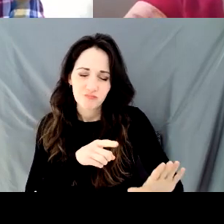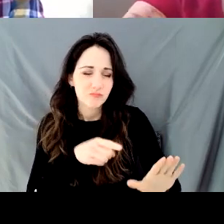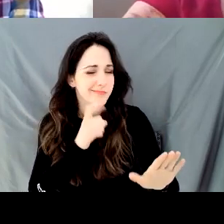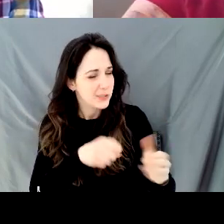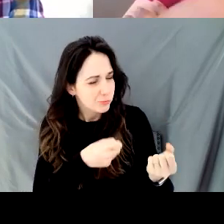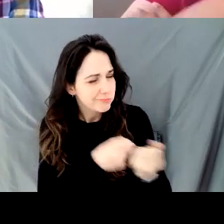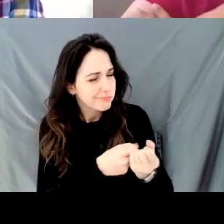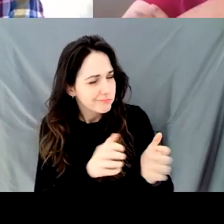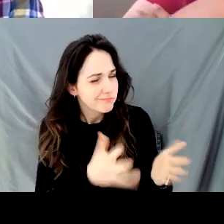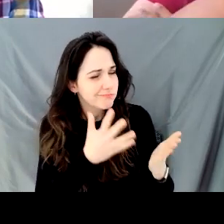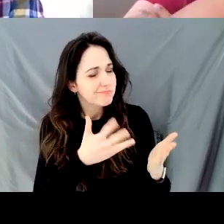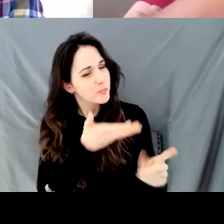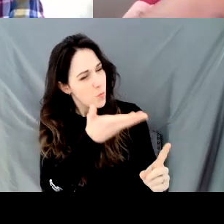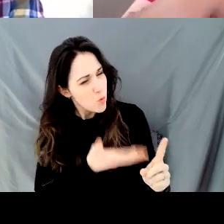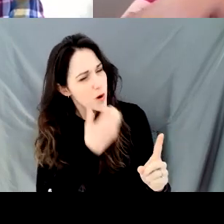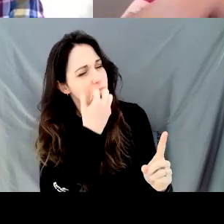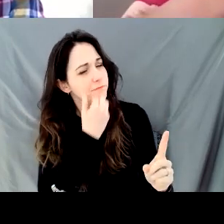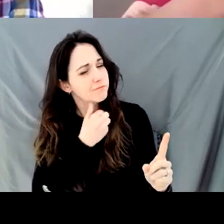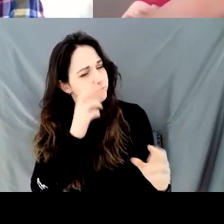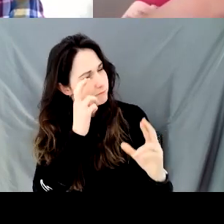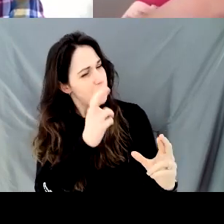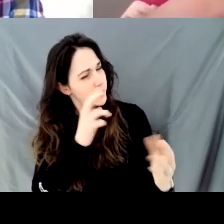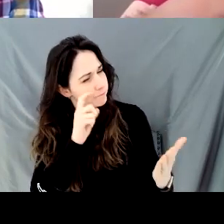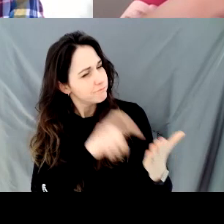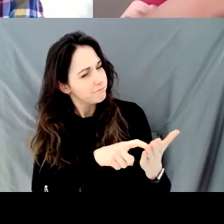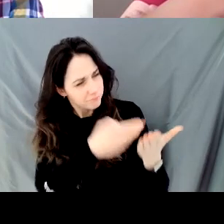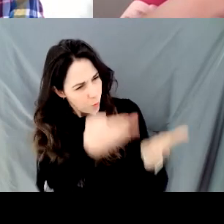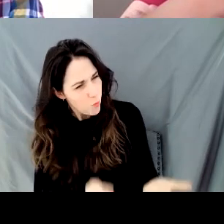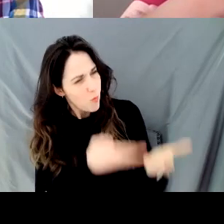respected. So as a professional now and working with students,